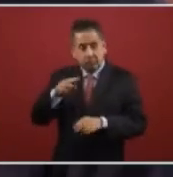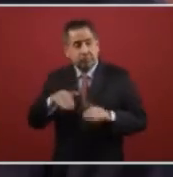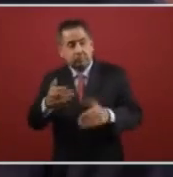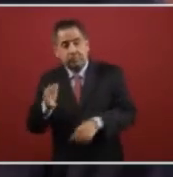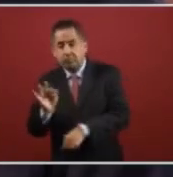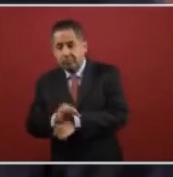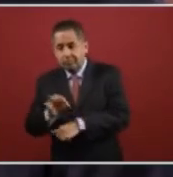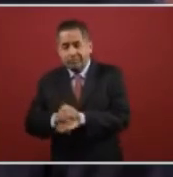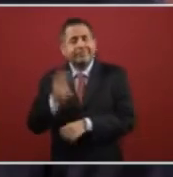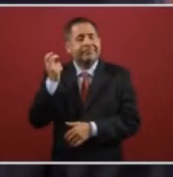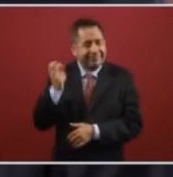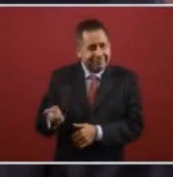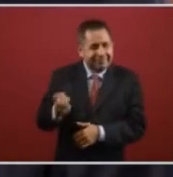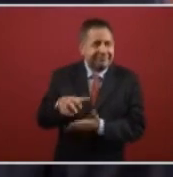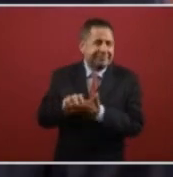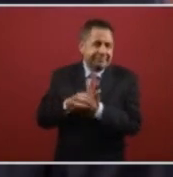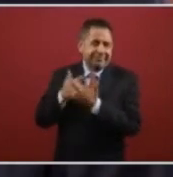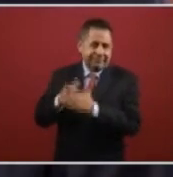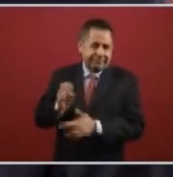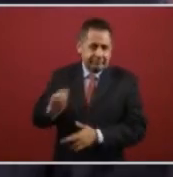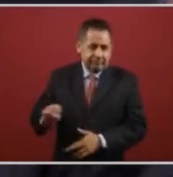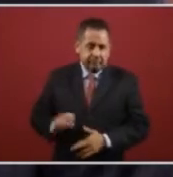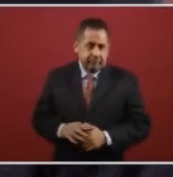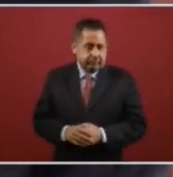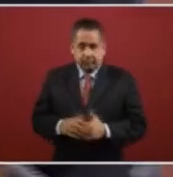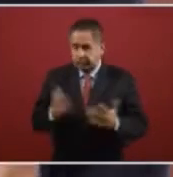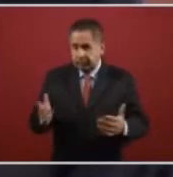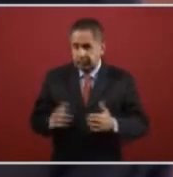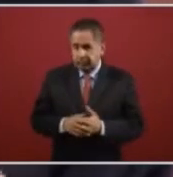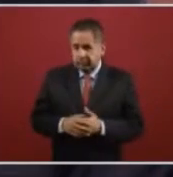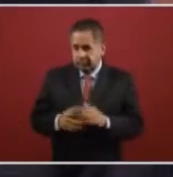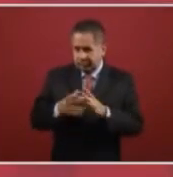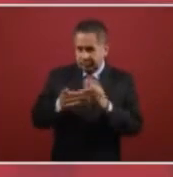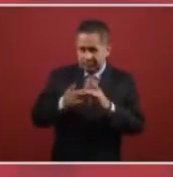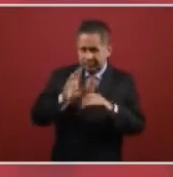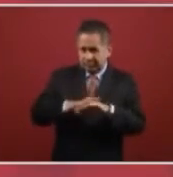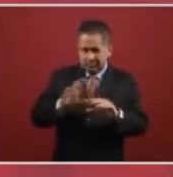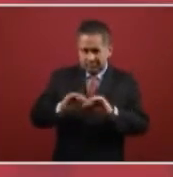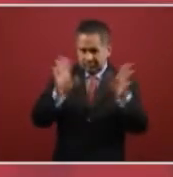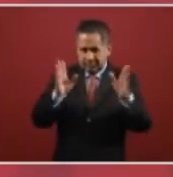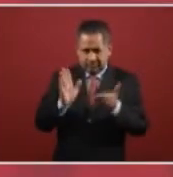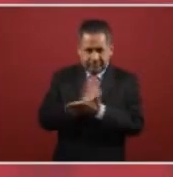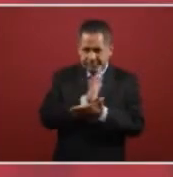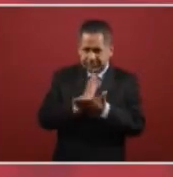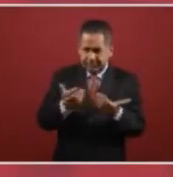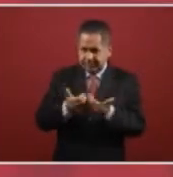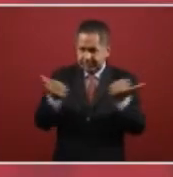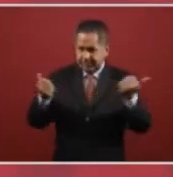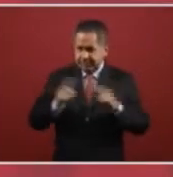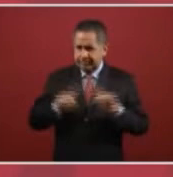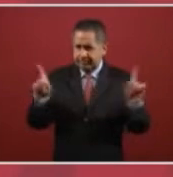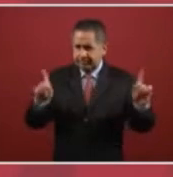the National Guard to protect the people. So we need to clarify it.